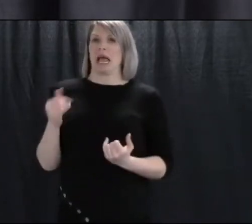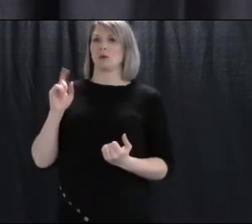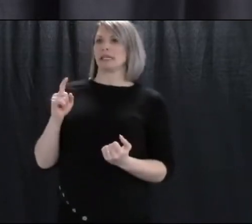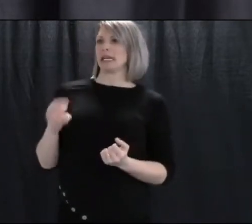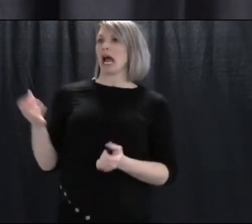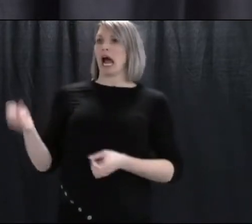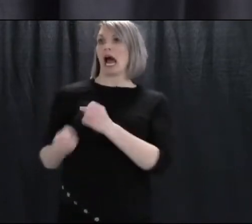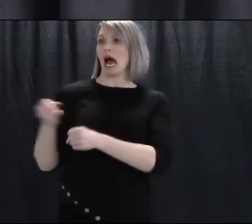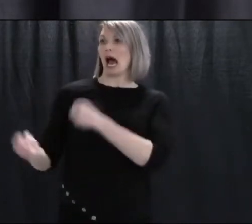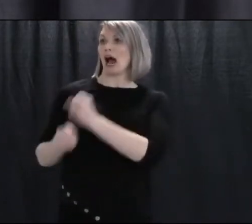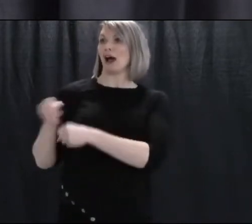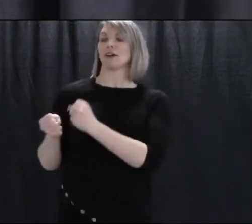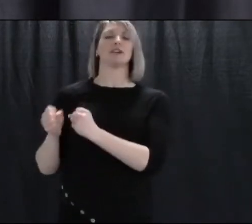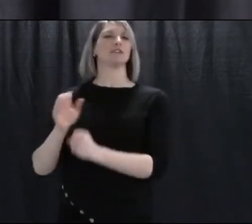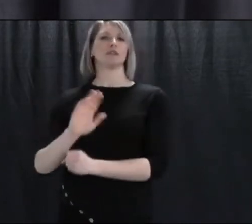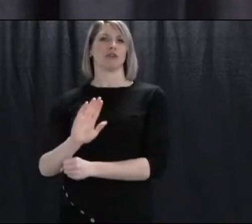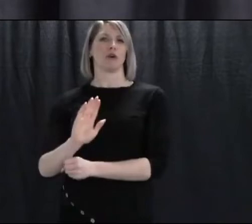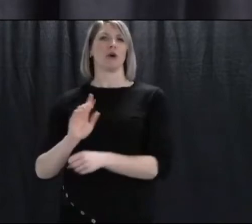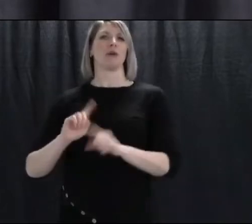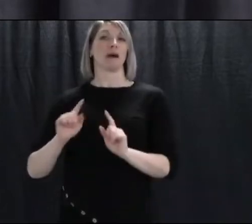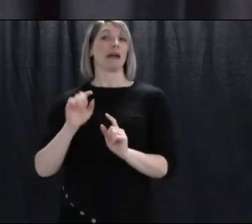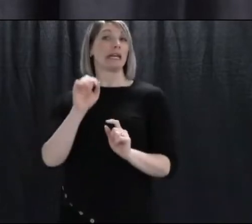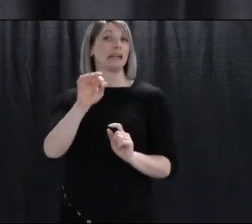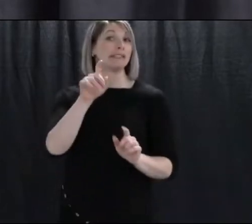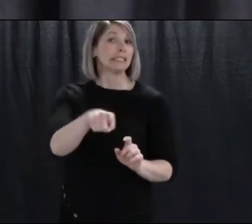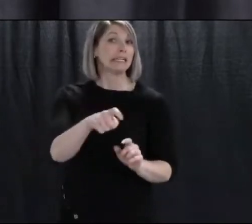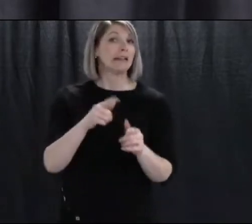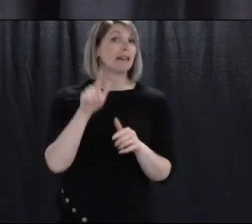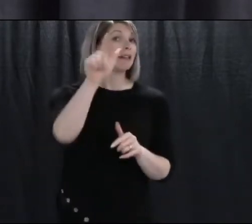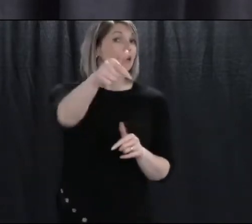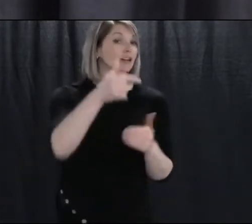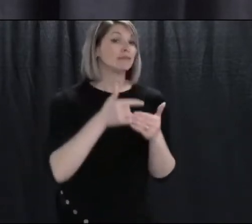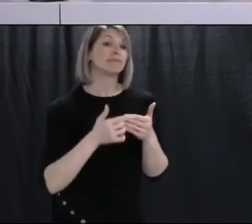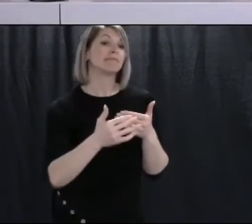that yet. If we do, we have a mechanism to do it.